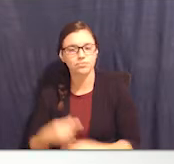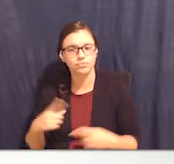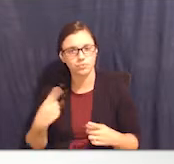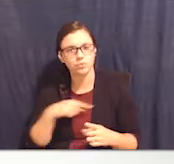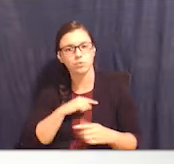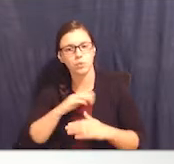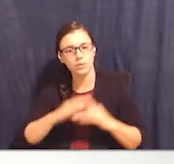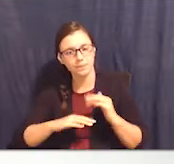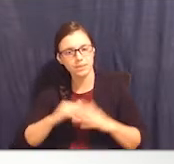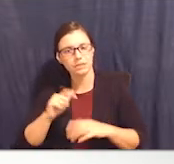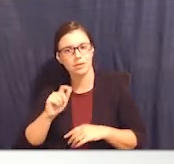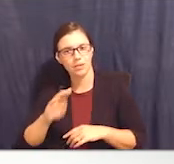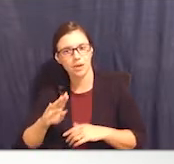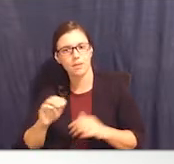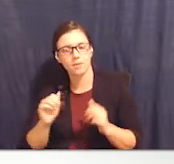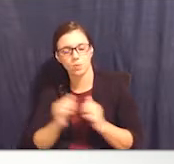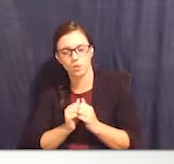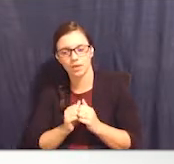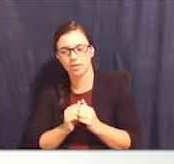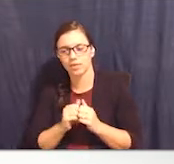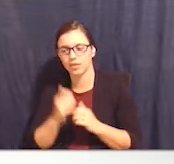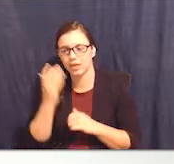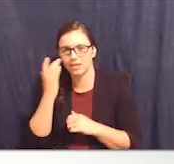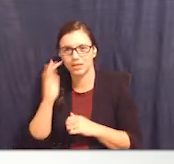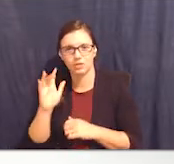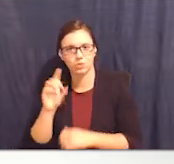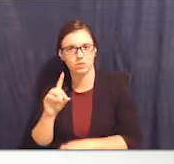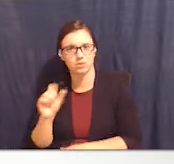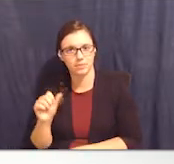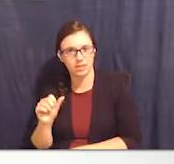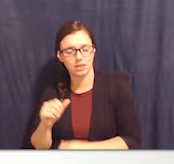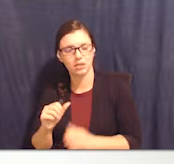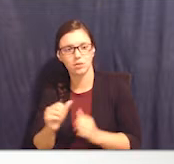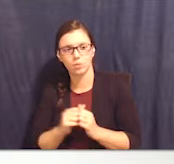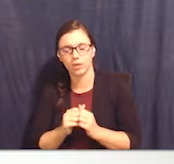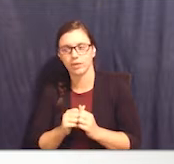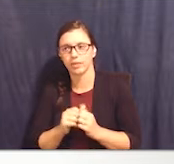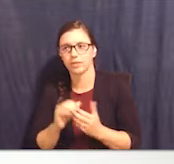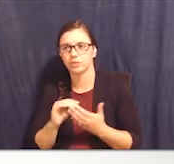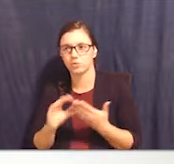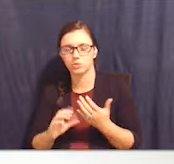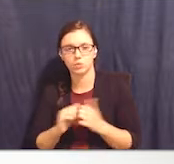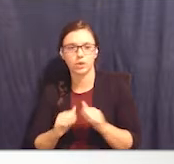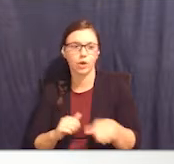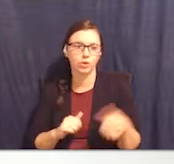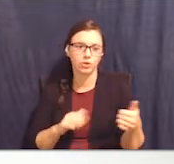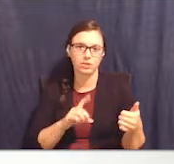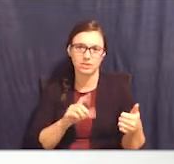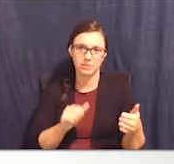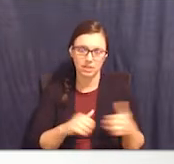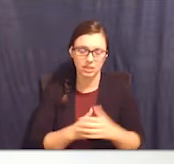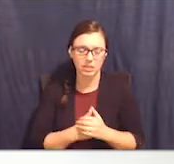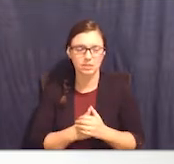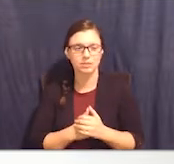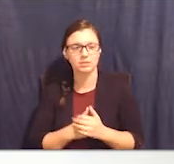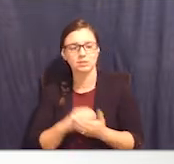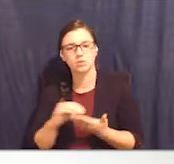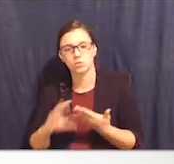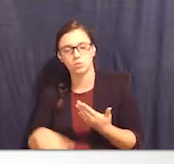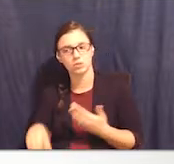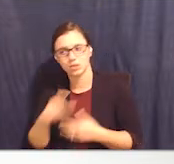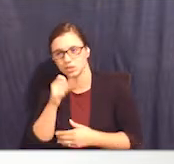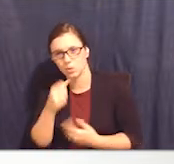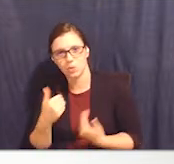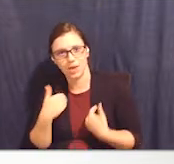to document their activities. We expect them to to go for these learning outcomes, but we also know